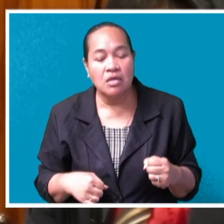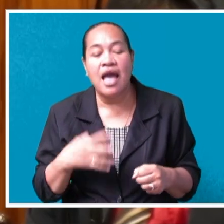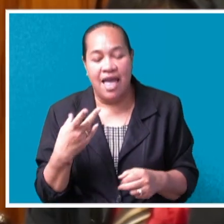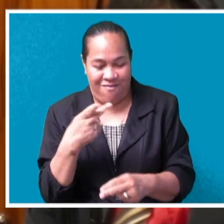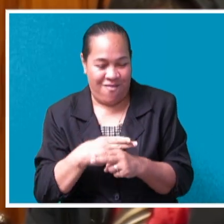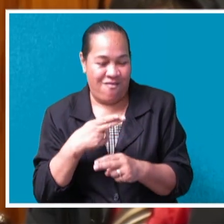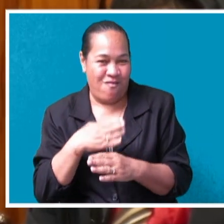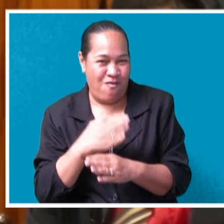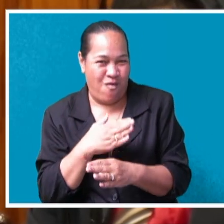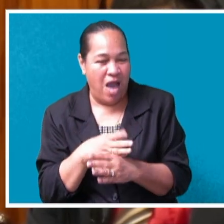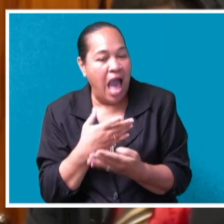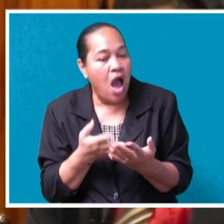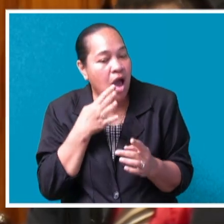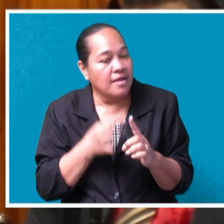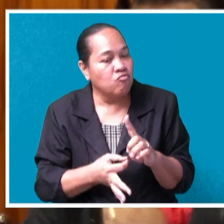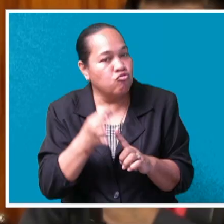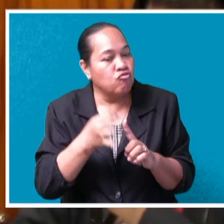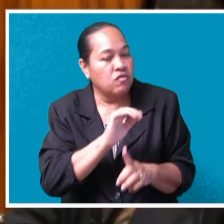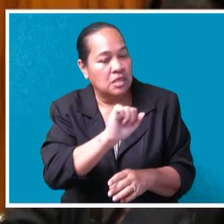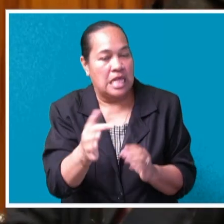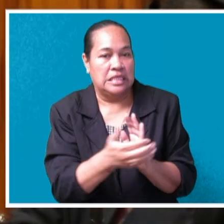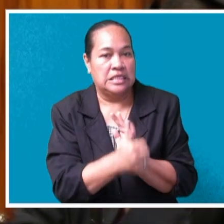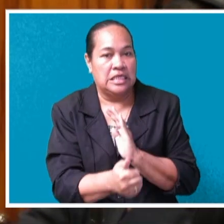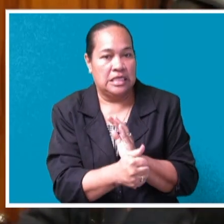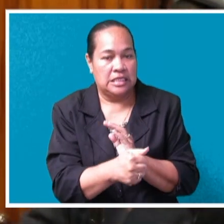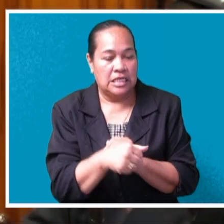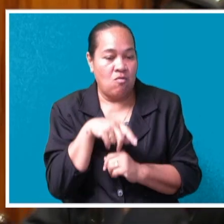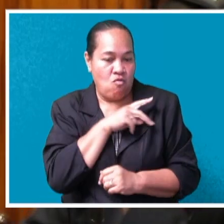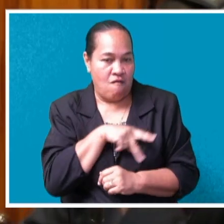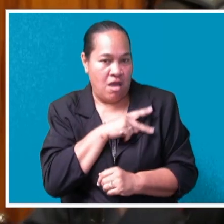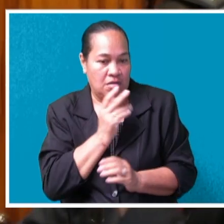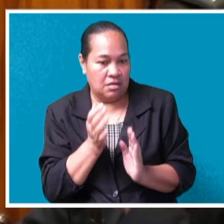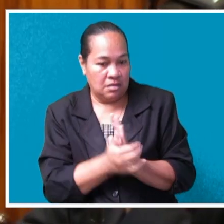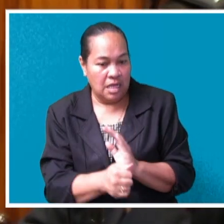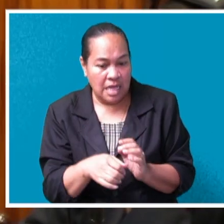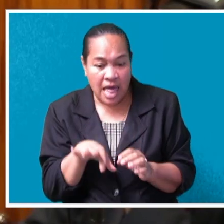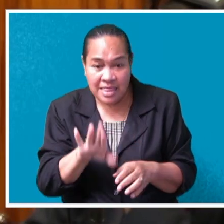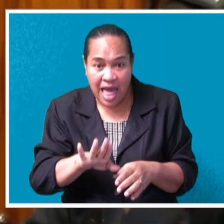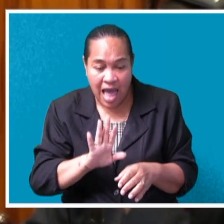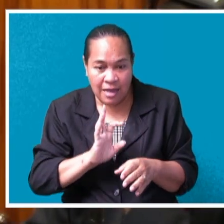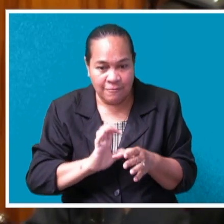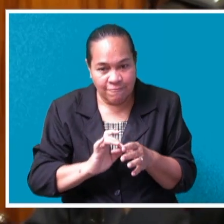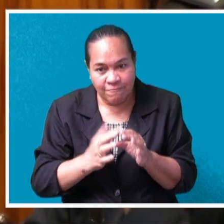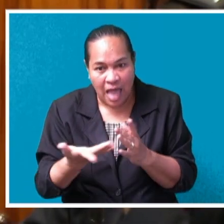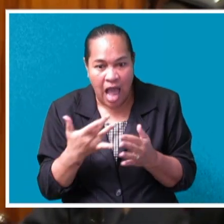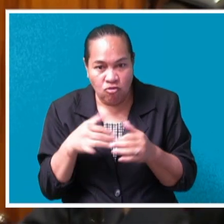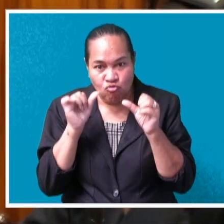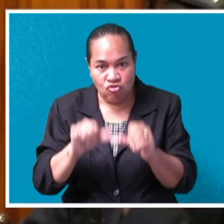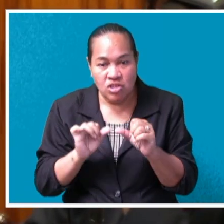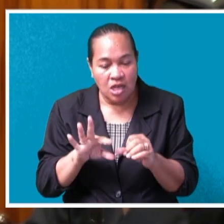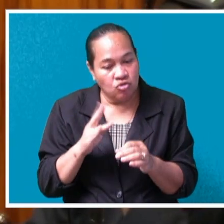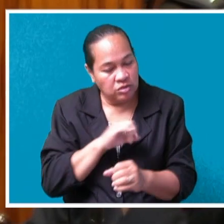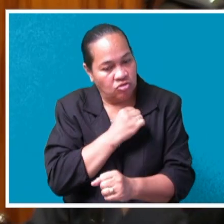includes improving technical expertise, strengthening information security systems, and cooperating with international